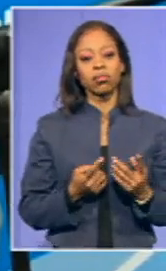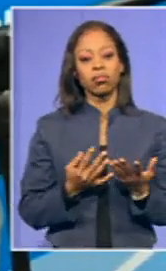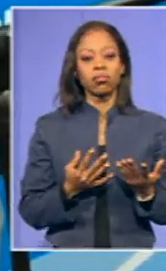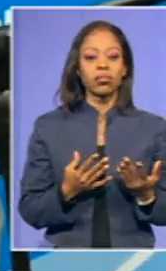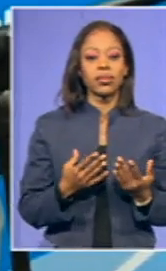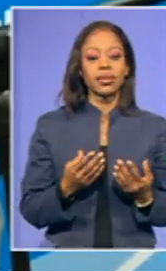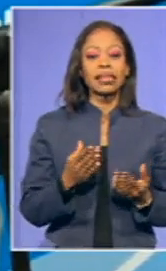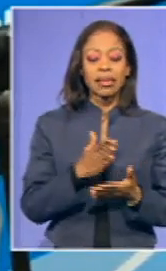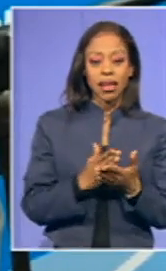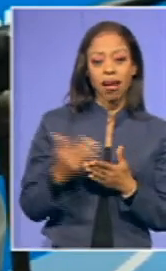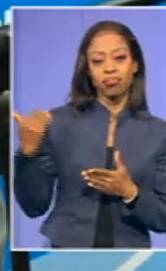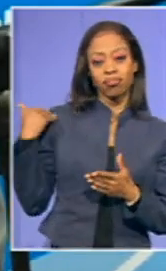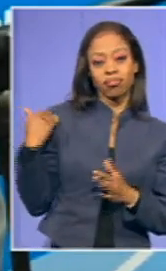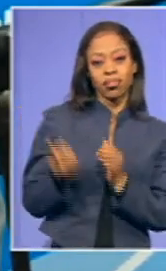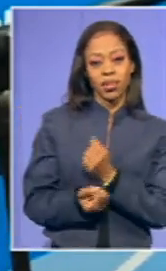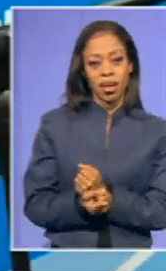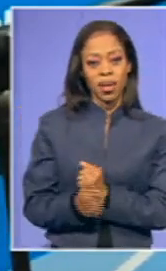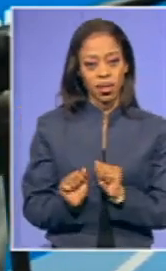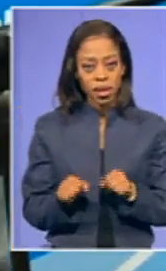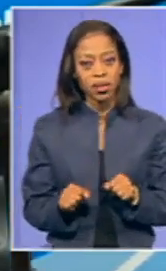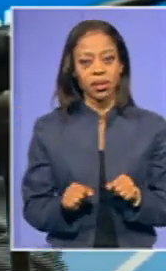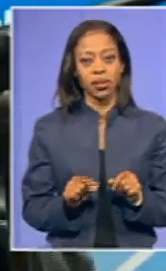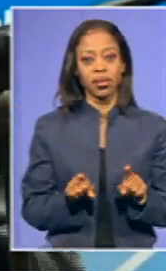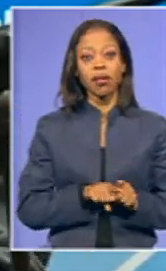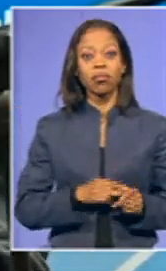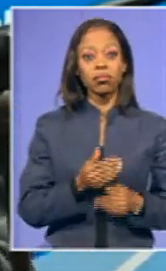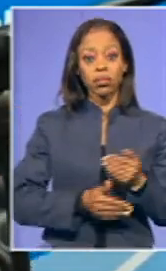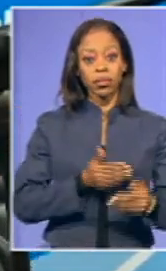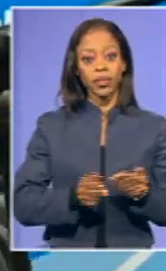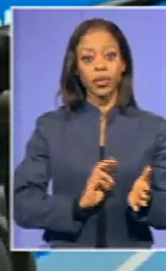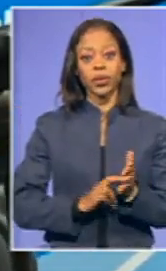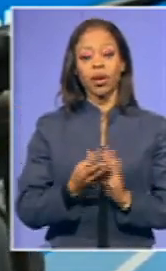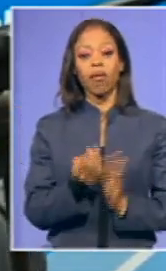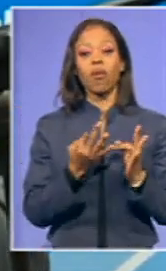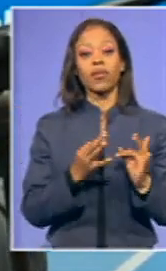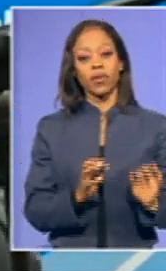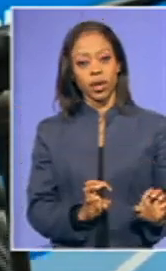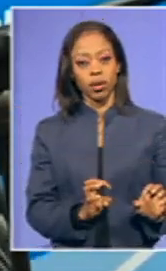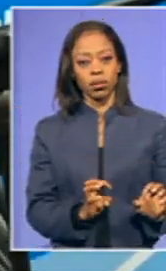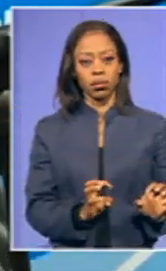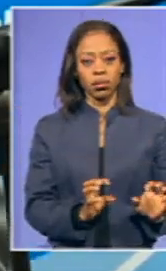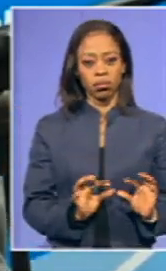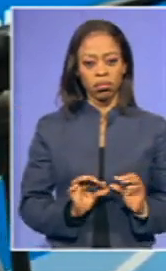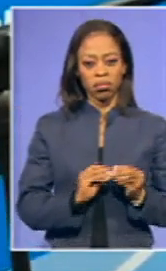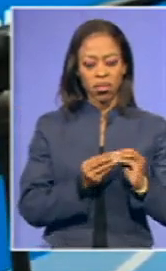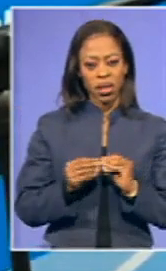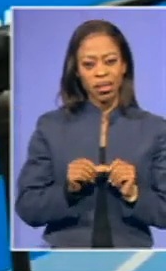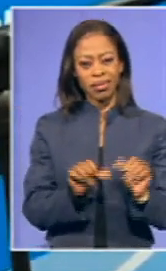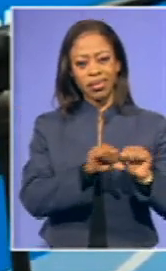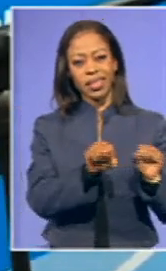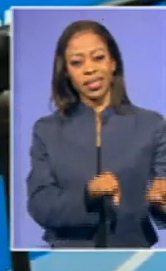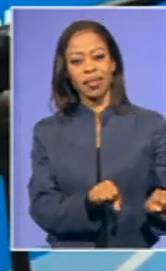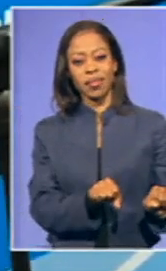had some disruptions in our process. An ideal process would be to have a free a maintenance system that is